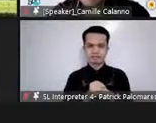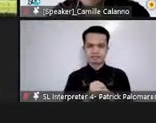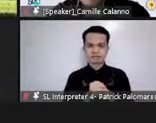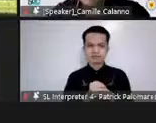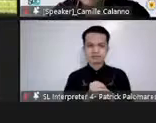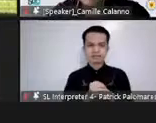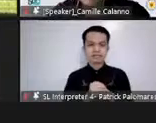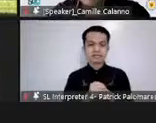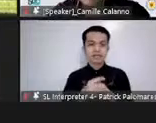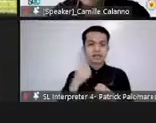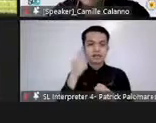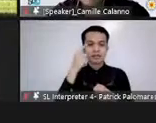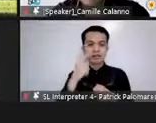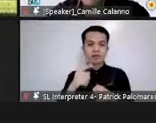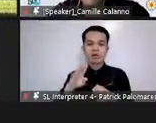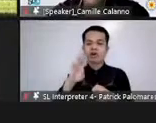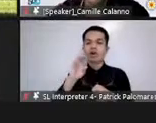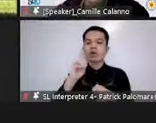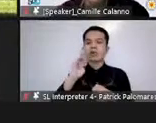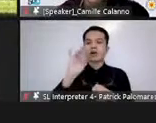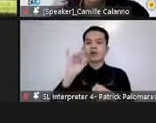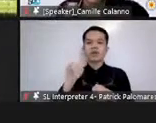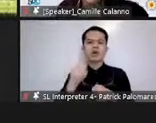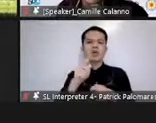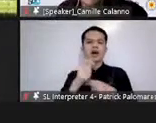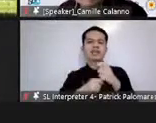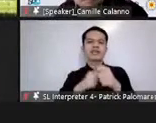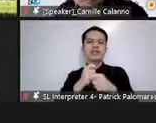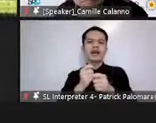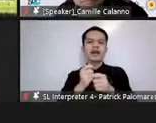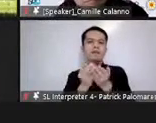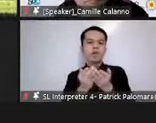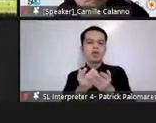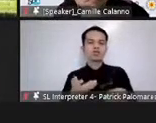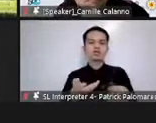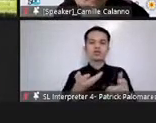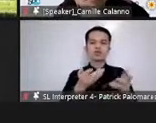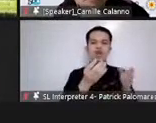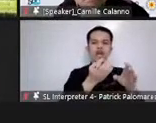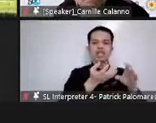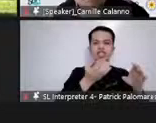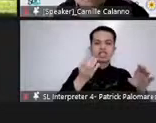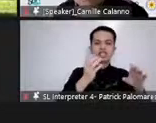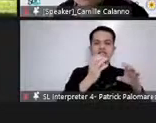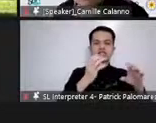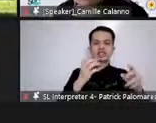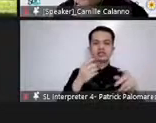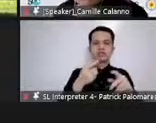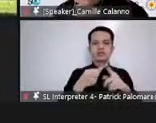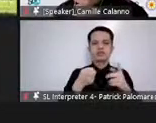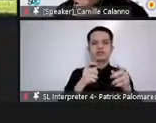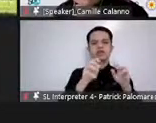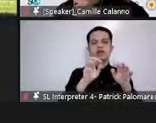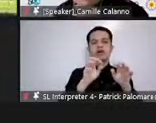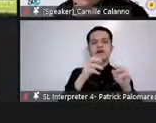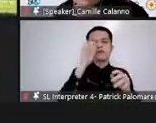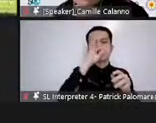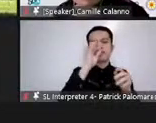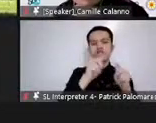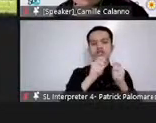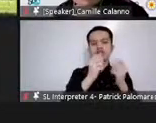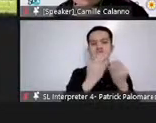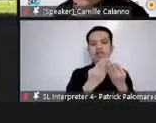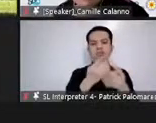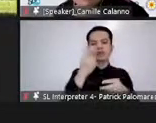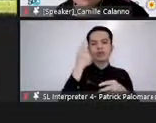For Sir Bobby or Ilioneda, what type of boats and ships did the Filipino tribes use for piracy and